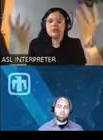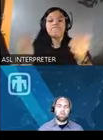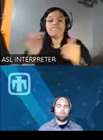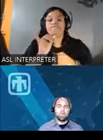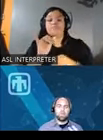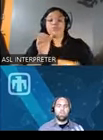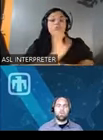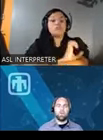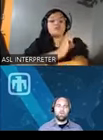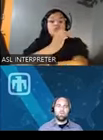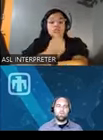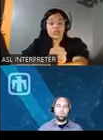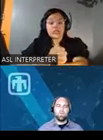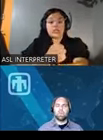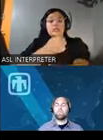So